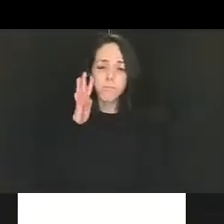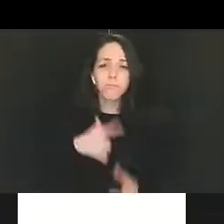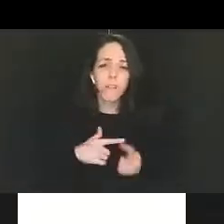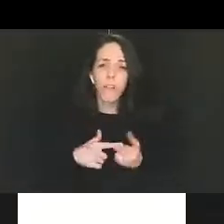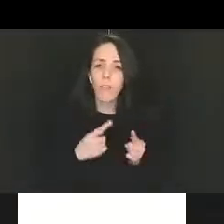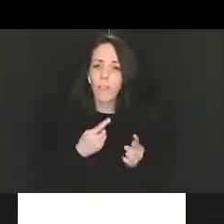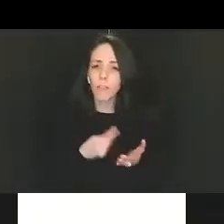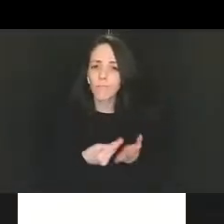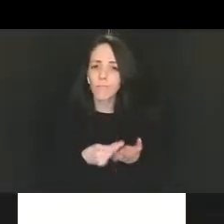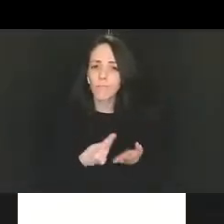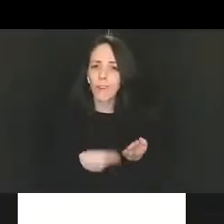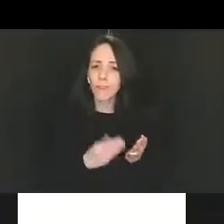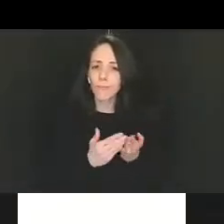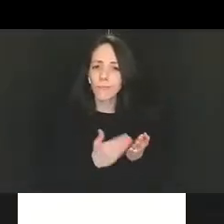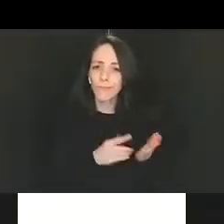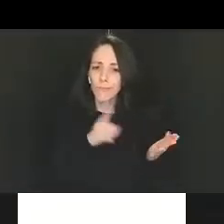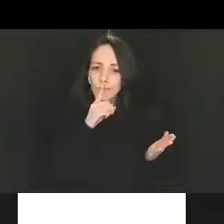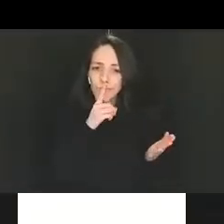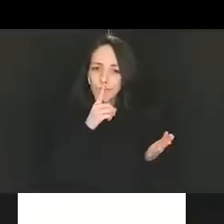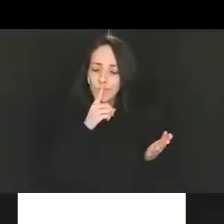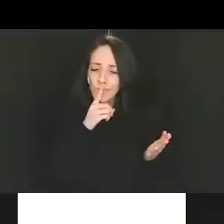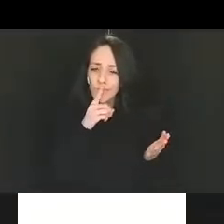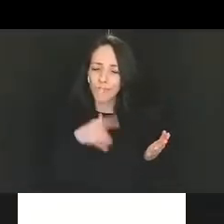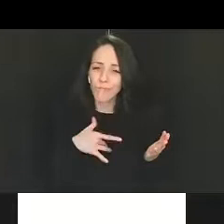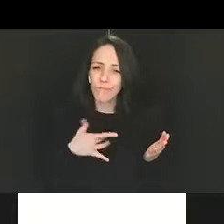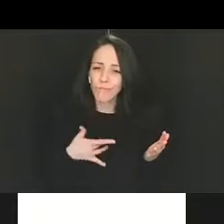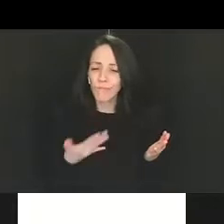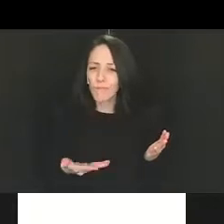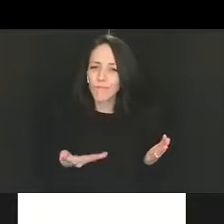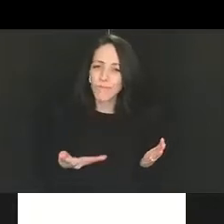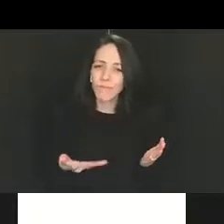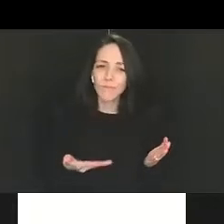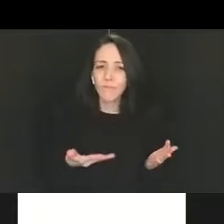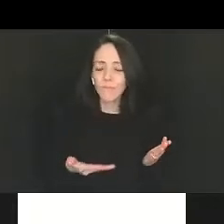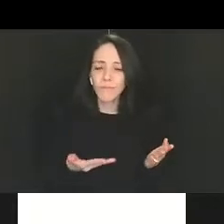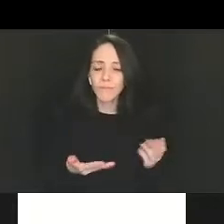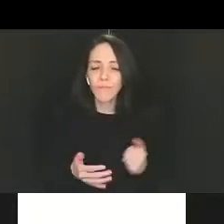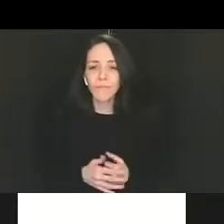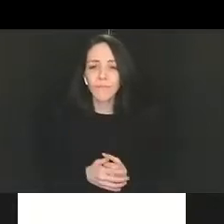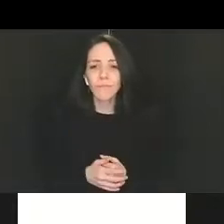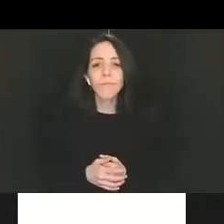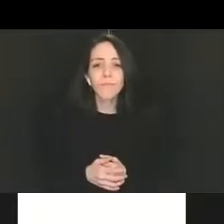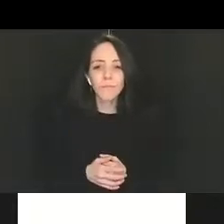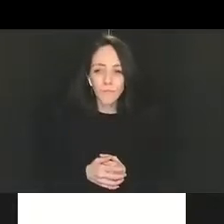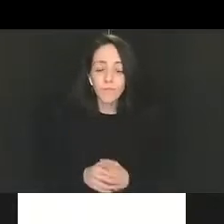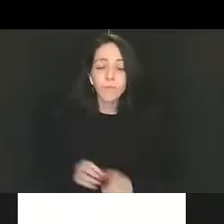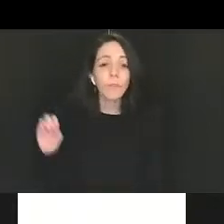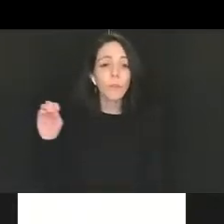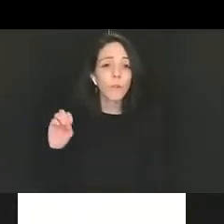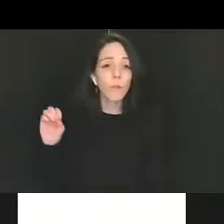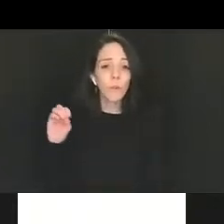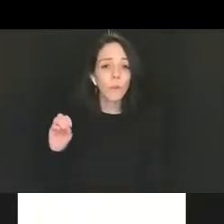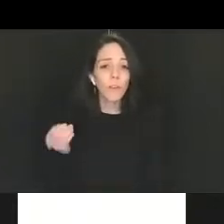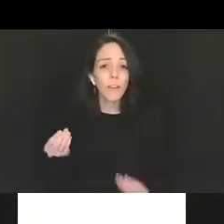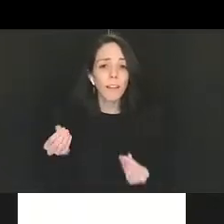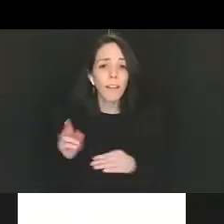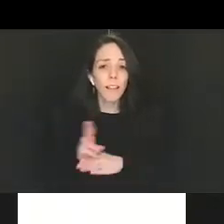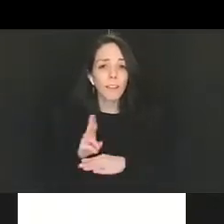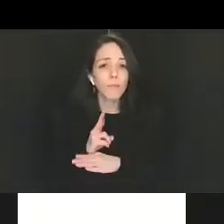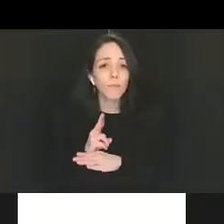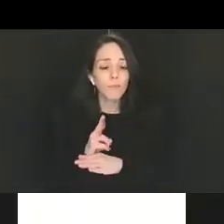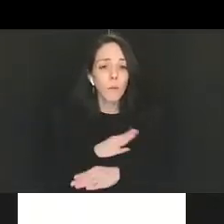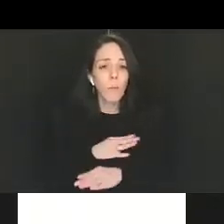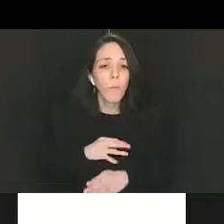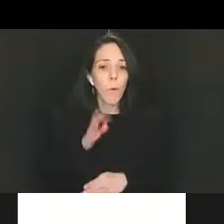budget. So with the remands from the Oregon Land Use Board of Appeals and the State